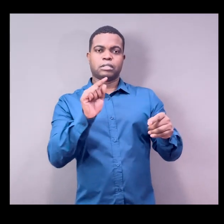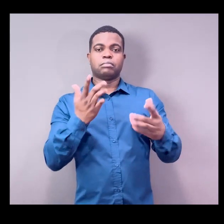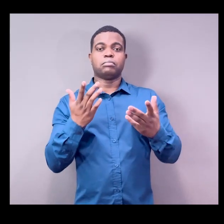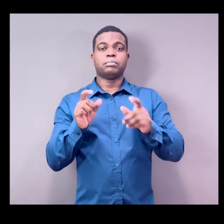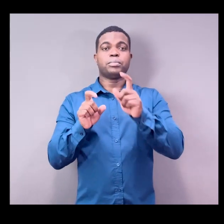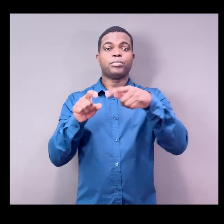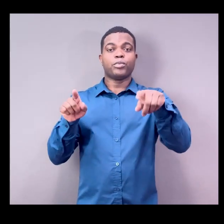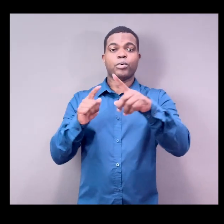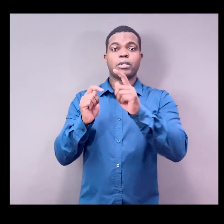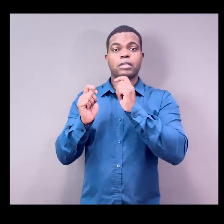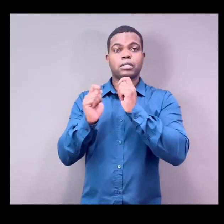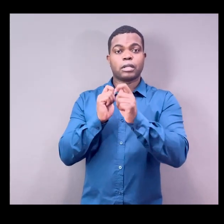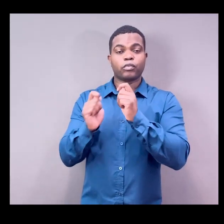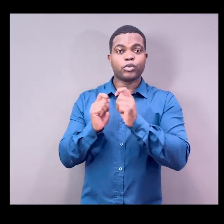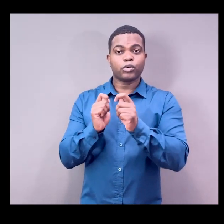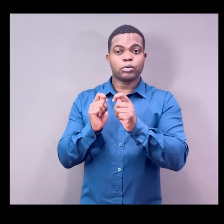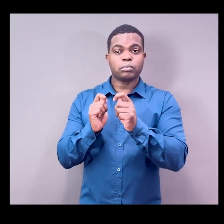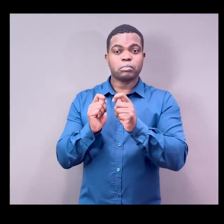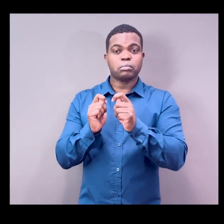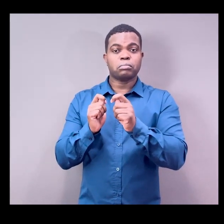when we were interviewing